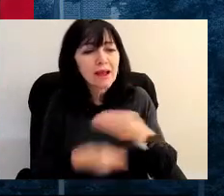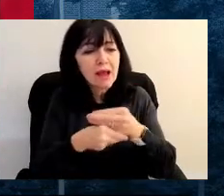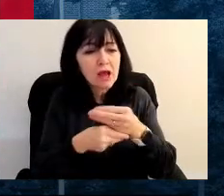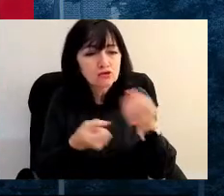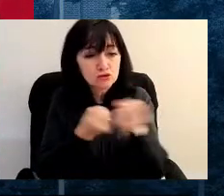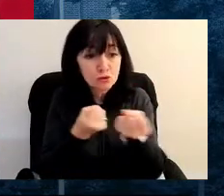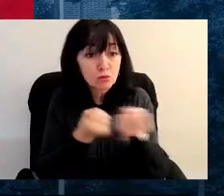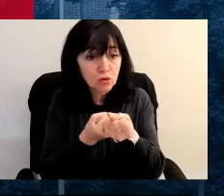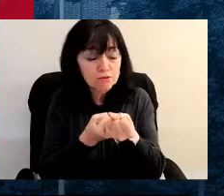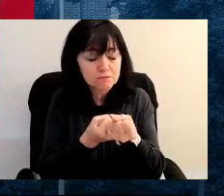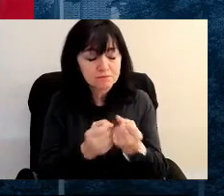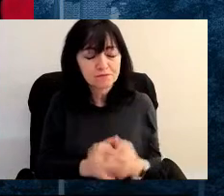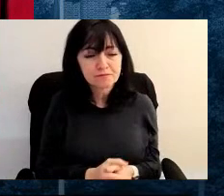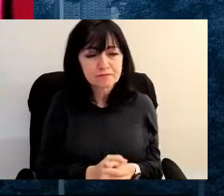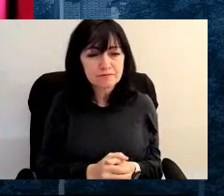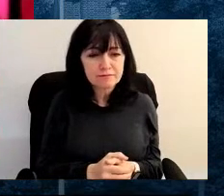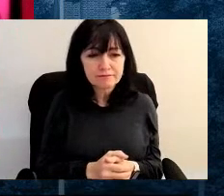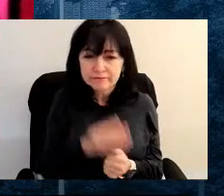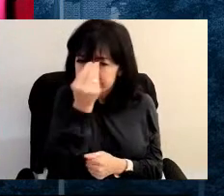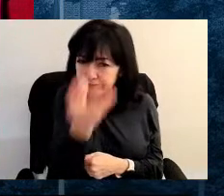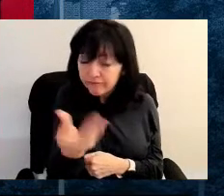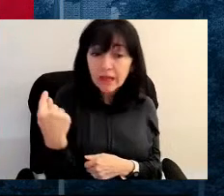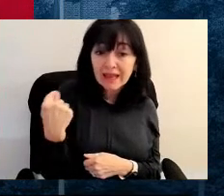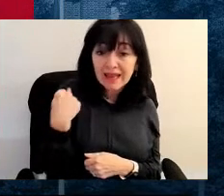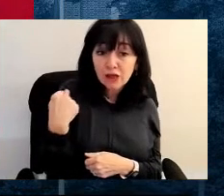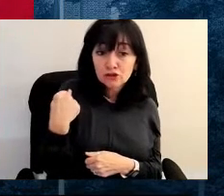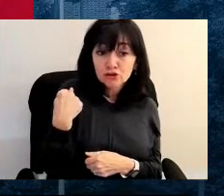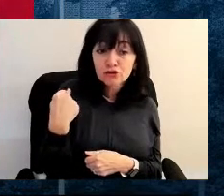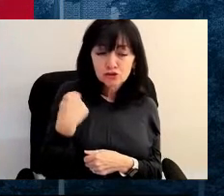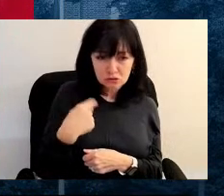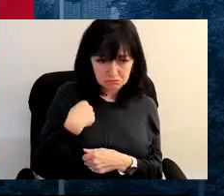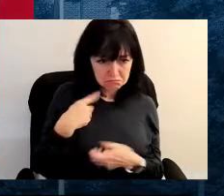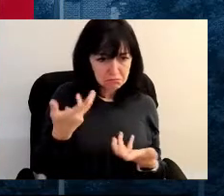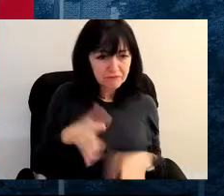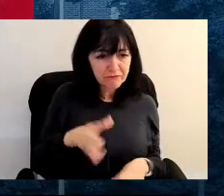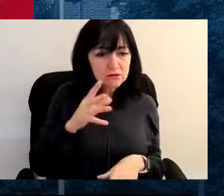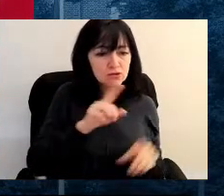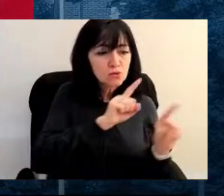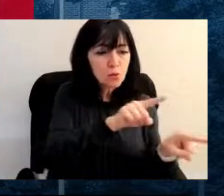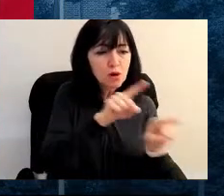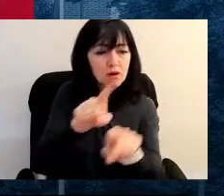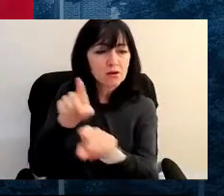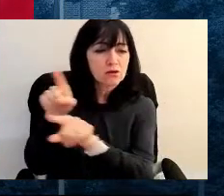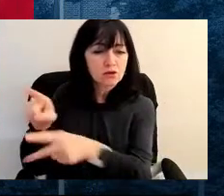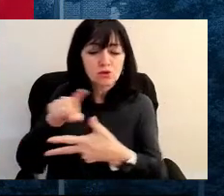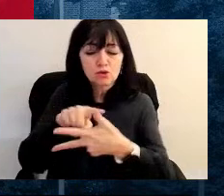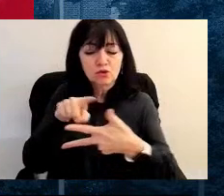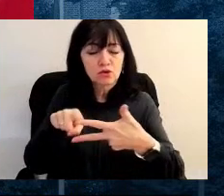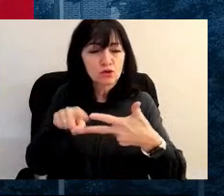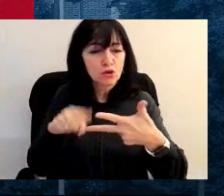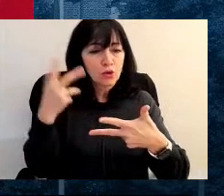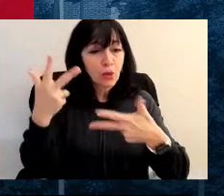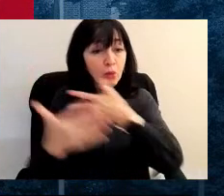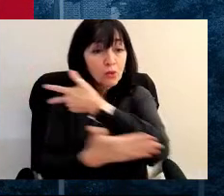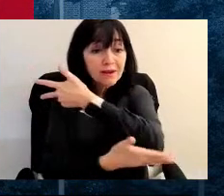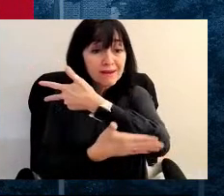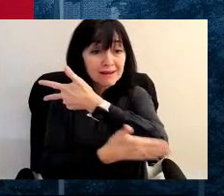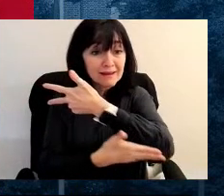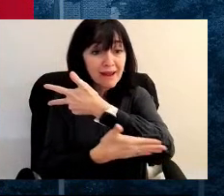tour, went to a school in each of our 3 counties that have benefited from opportunity funding to see what they were